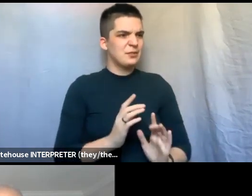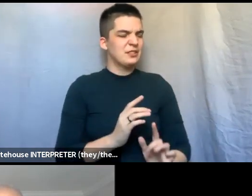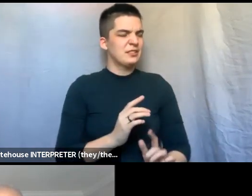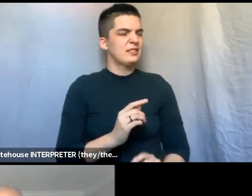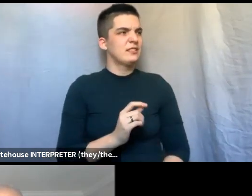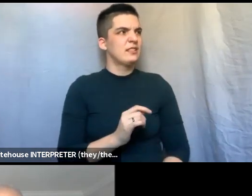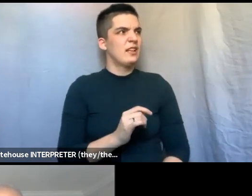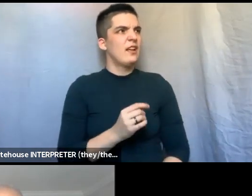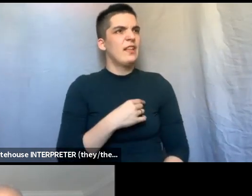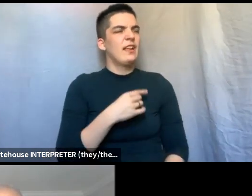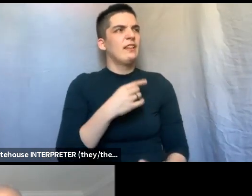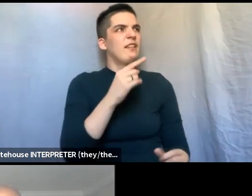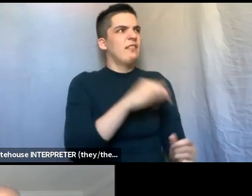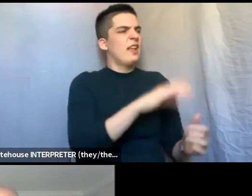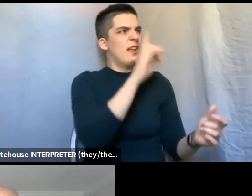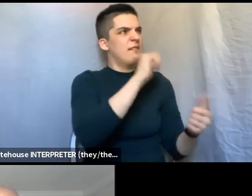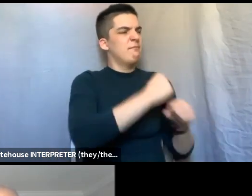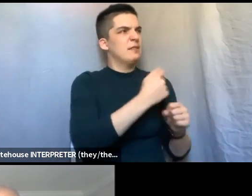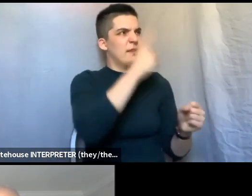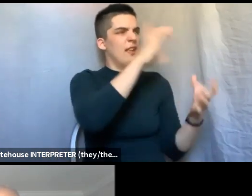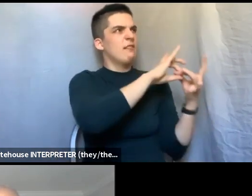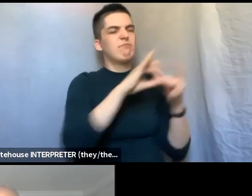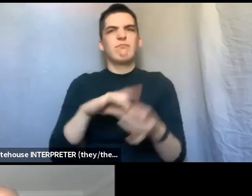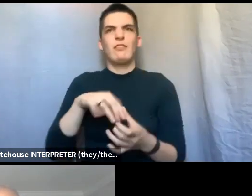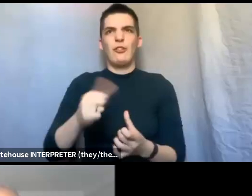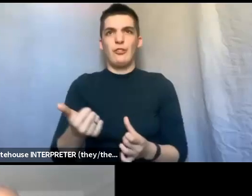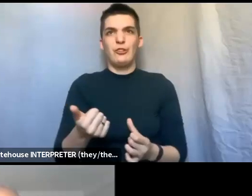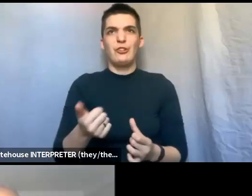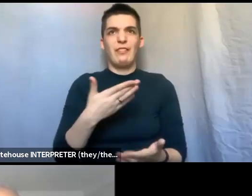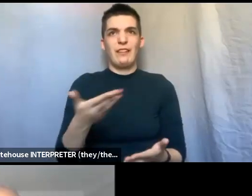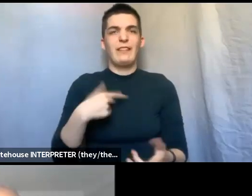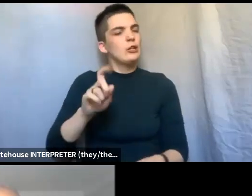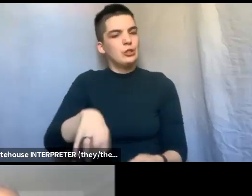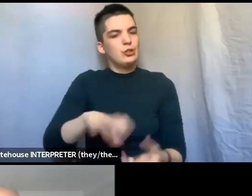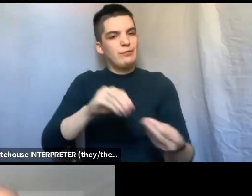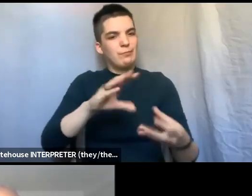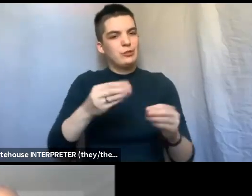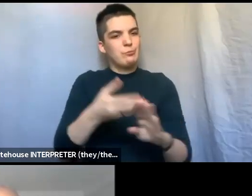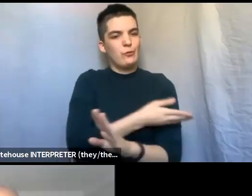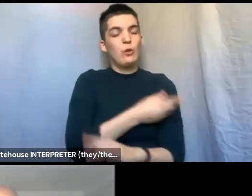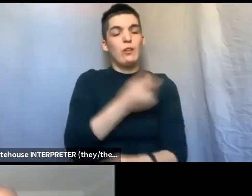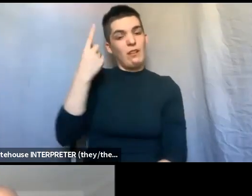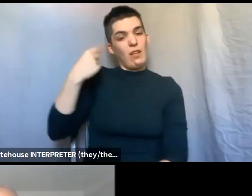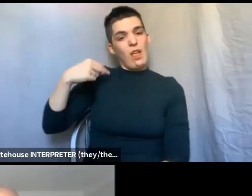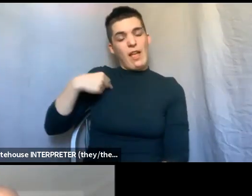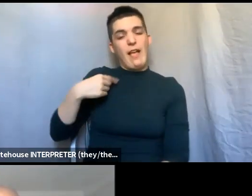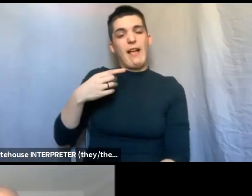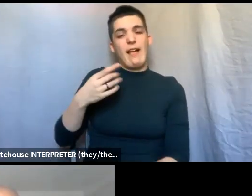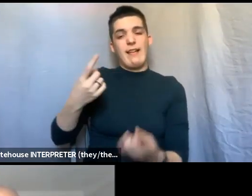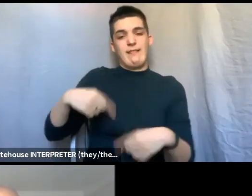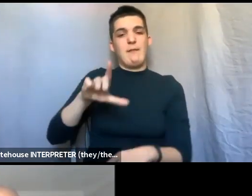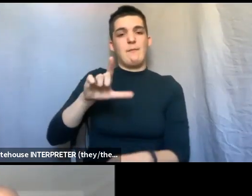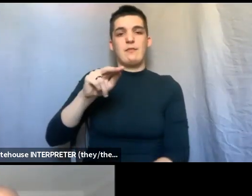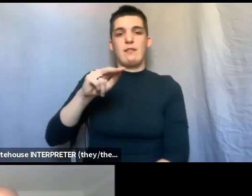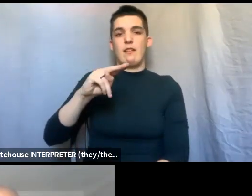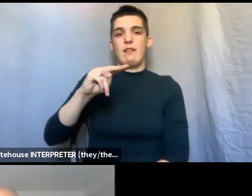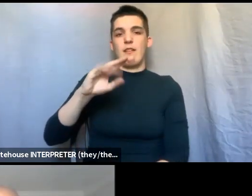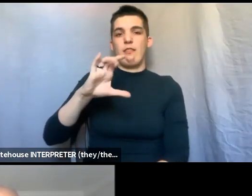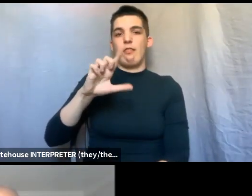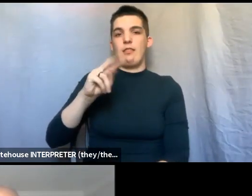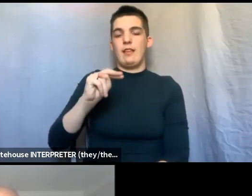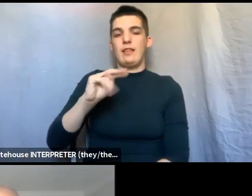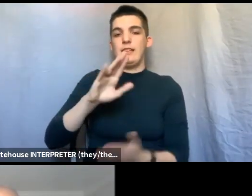said. I came to Lincoln Center many years ago, and I came 2 years, a year and a half after